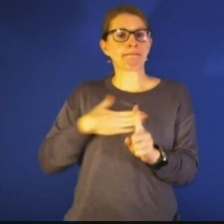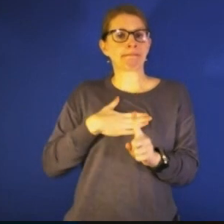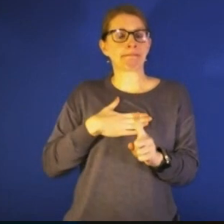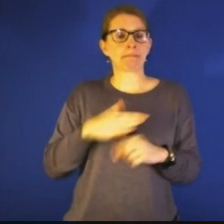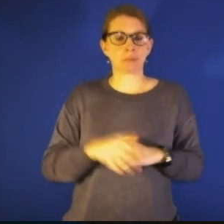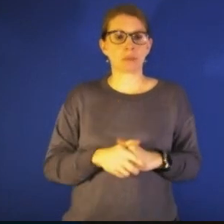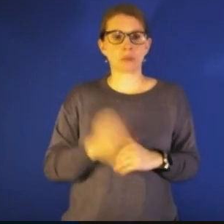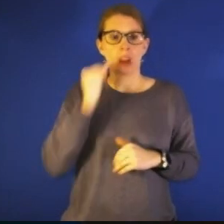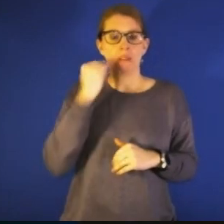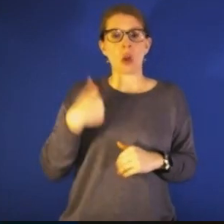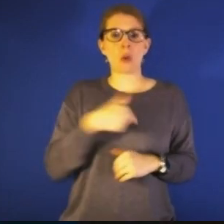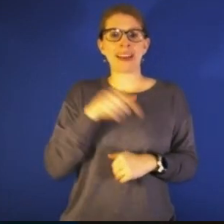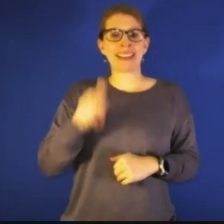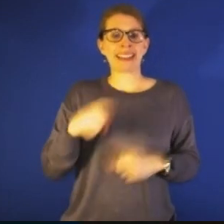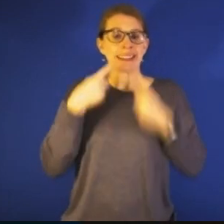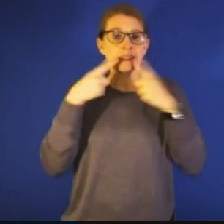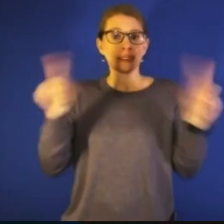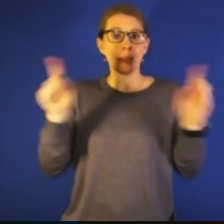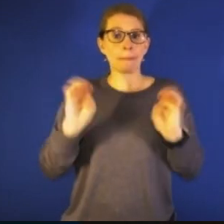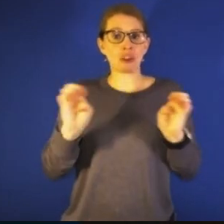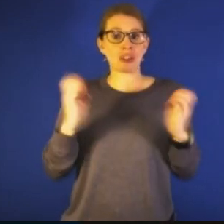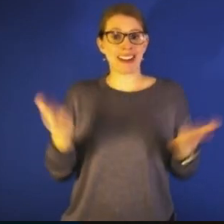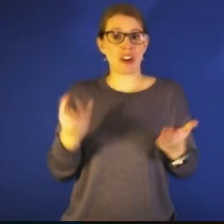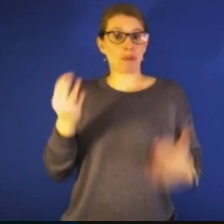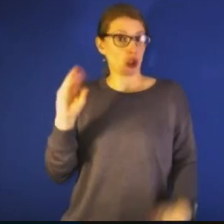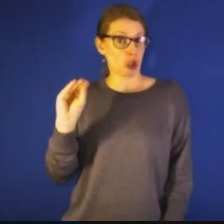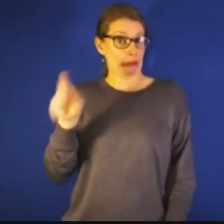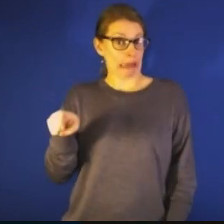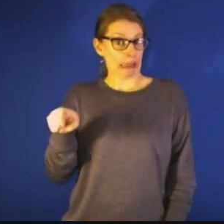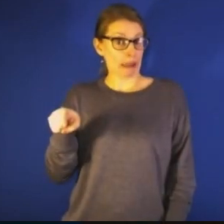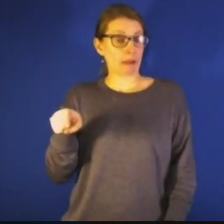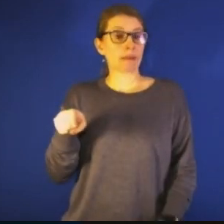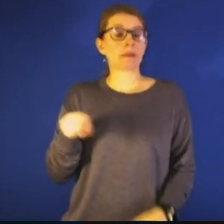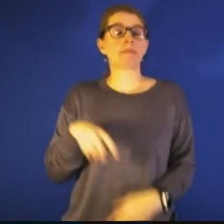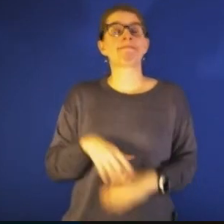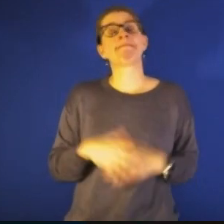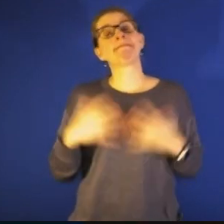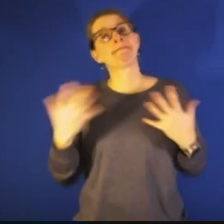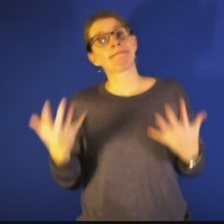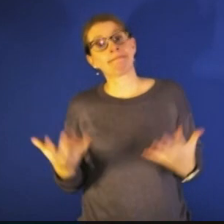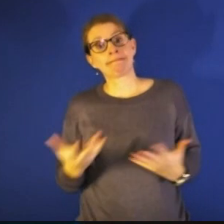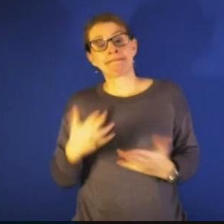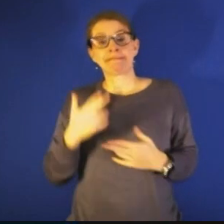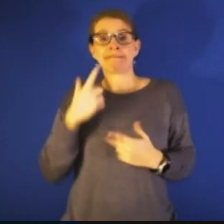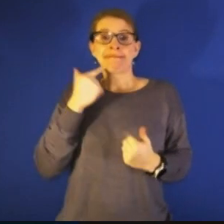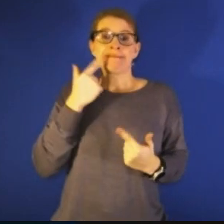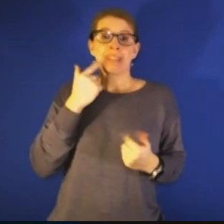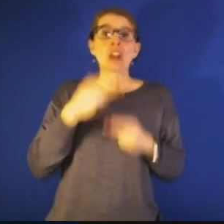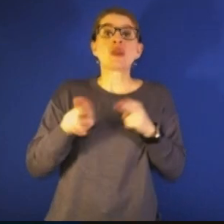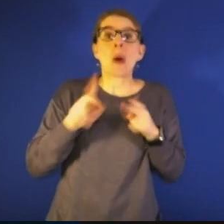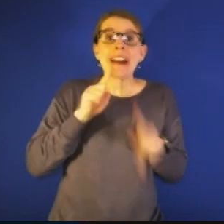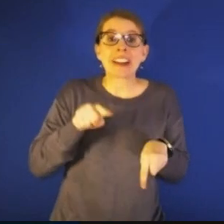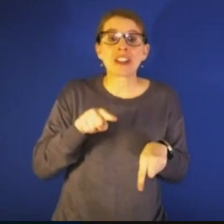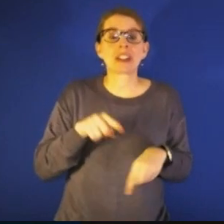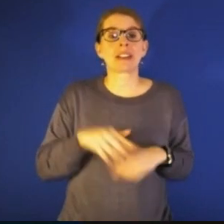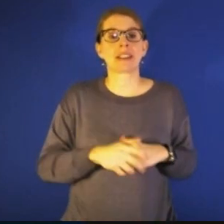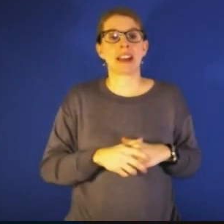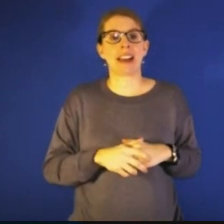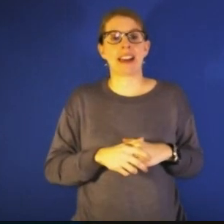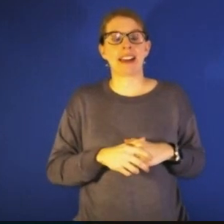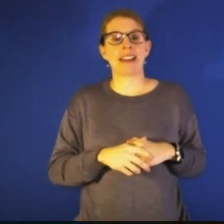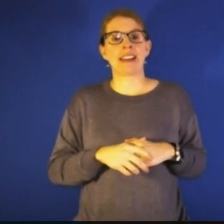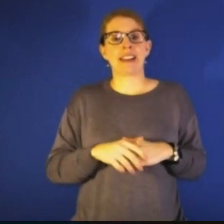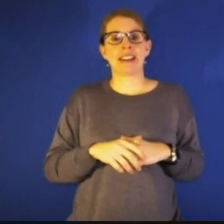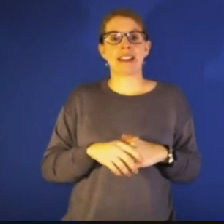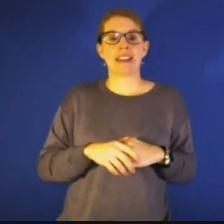a declaration of emergency in Missouri? Yeah, well, short answer. I'll turn to Kim's. I know that